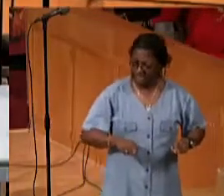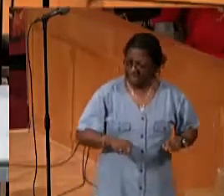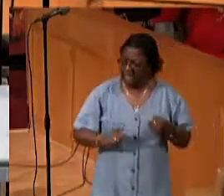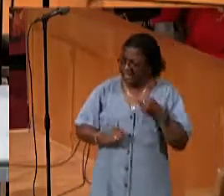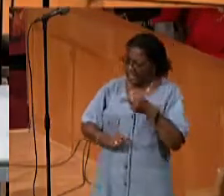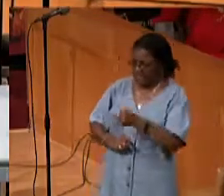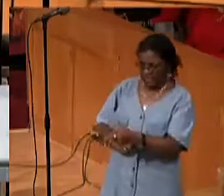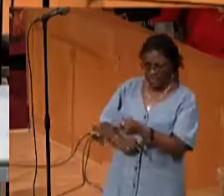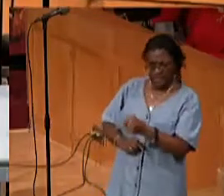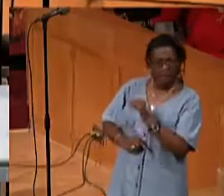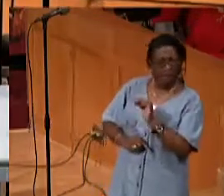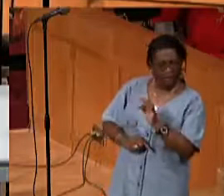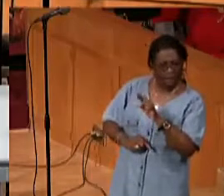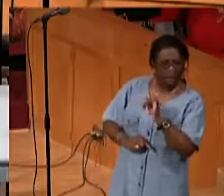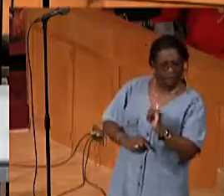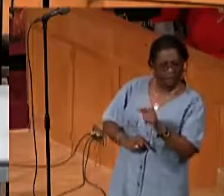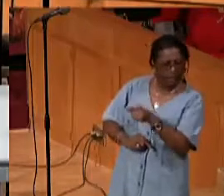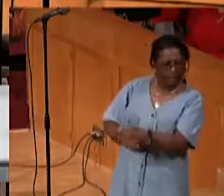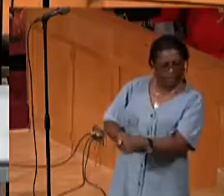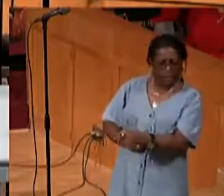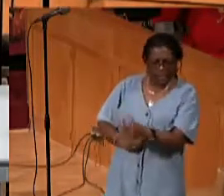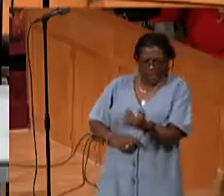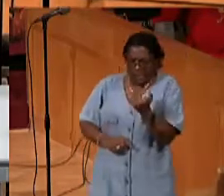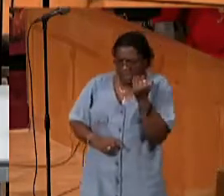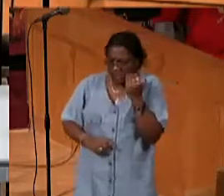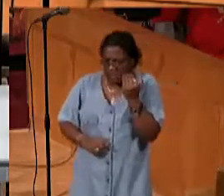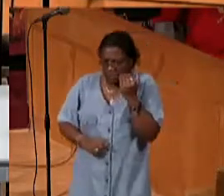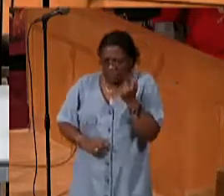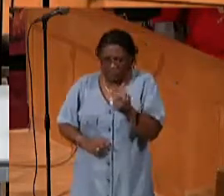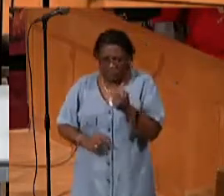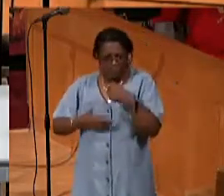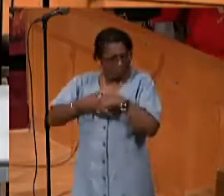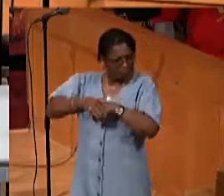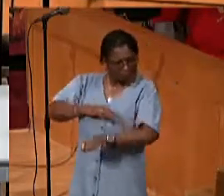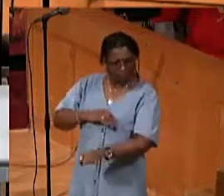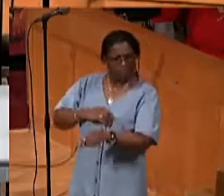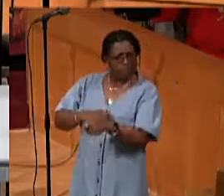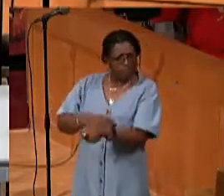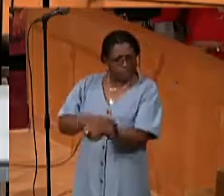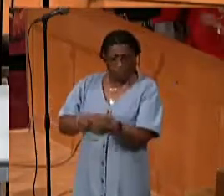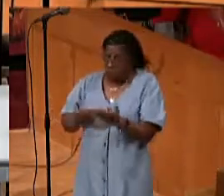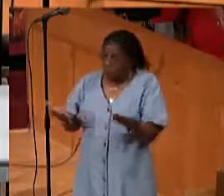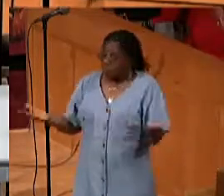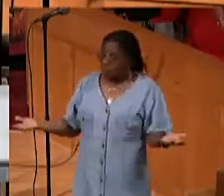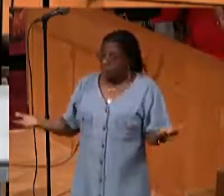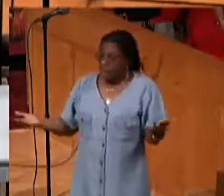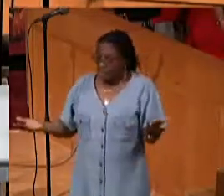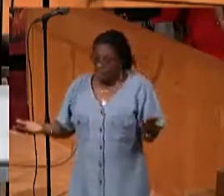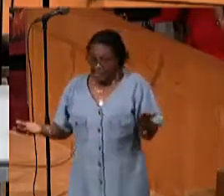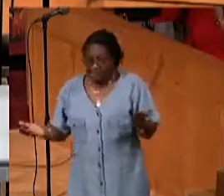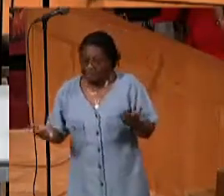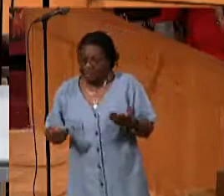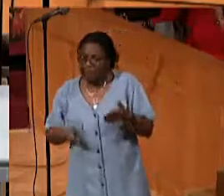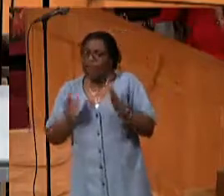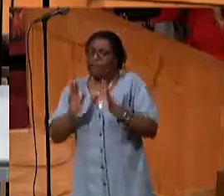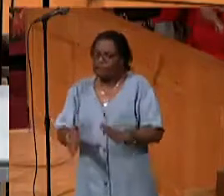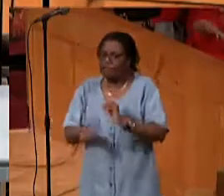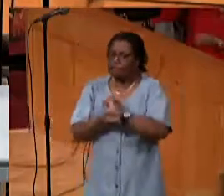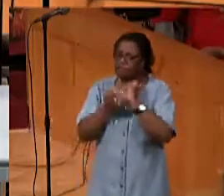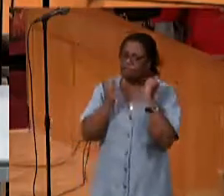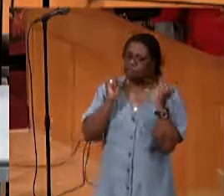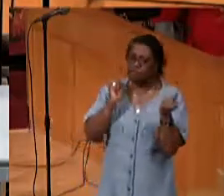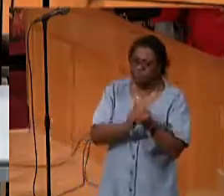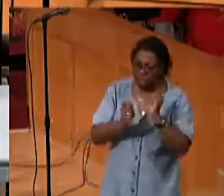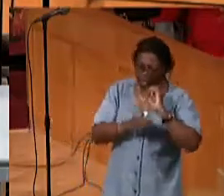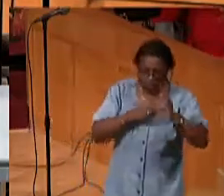a love for that which she was going to give birth to. She was going to give birth to something that was going to change the world.